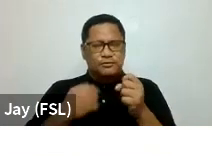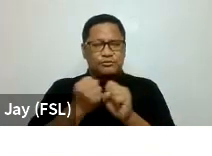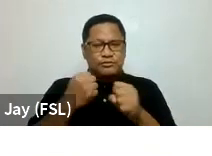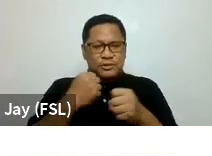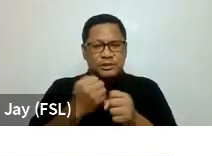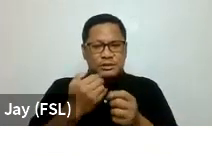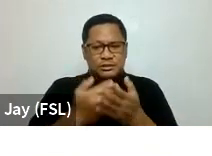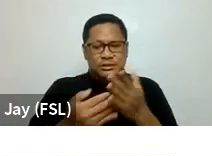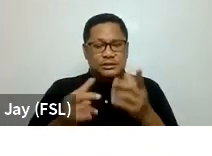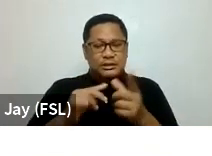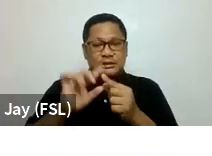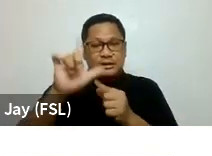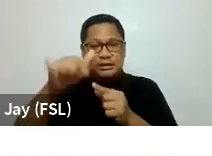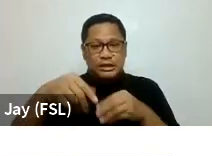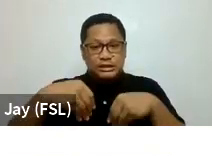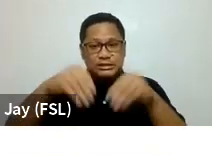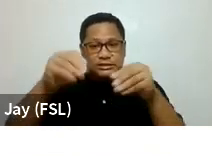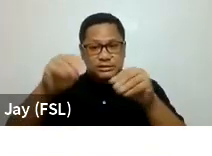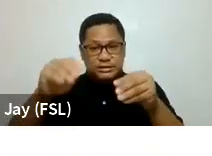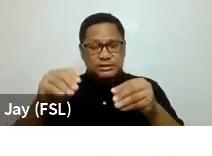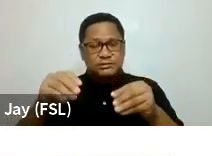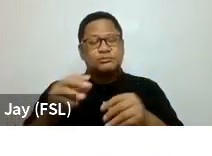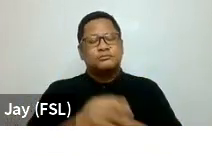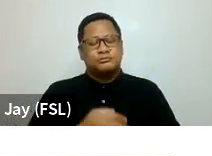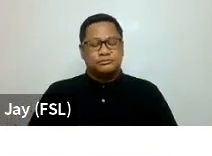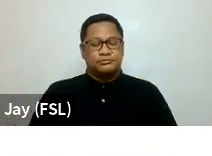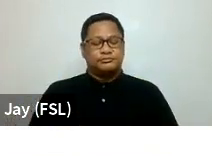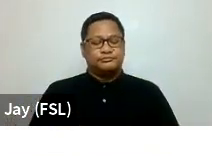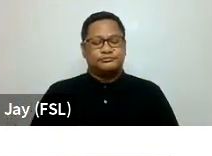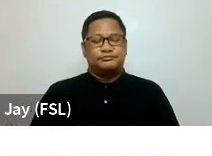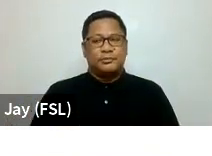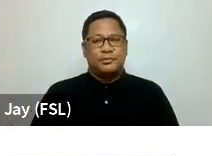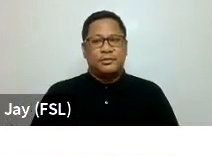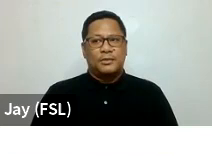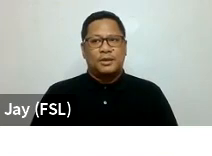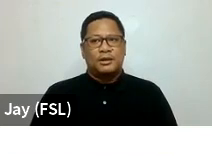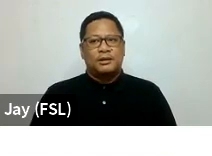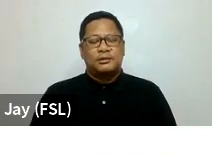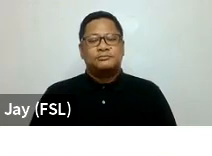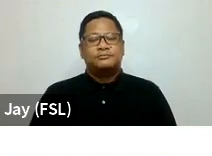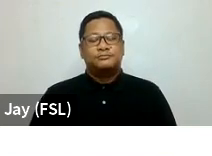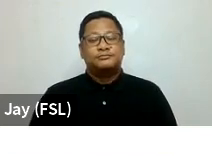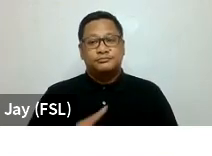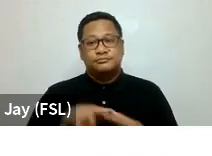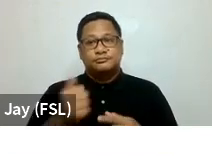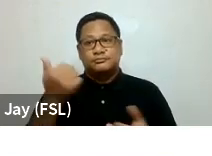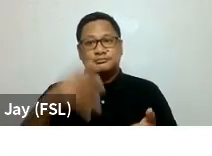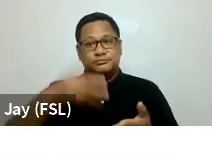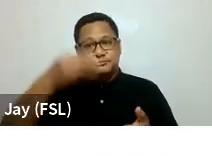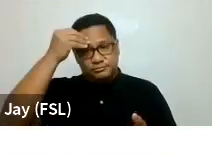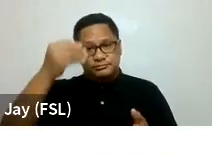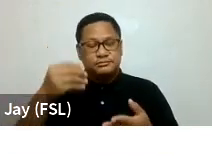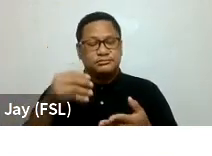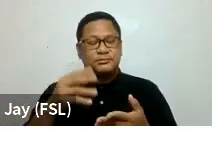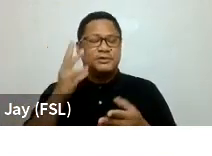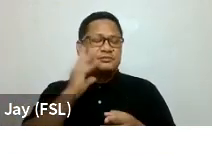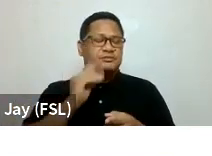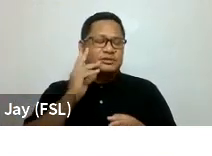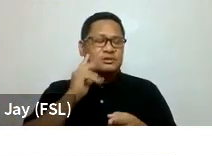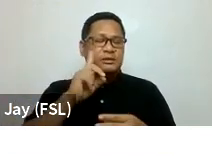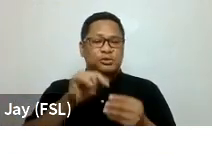and sold it to somebody? It's another experience, another learning experience about